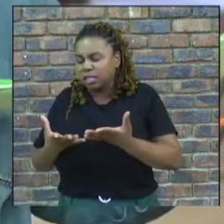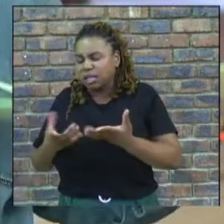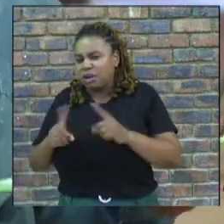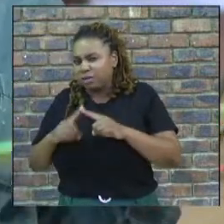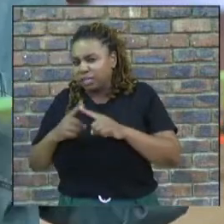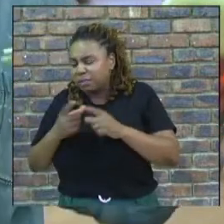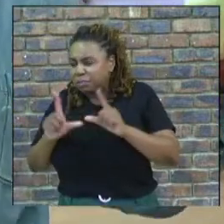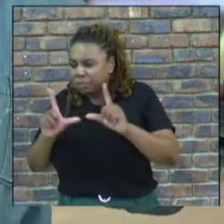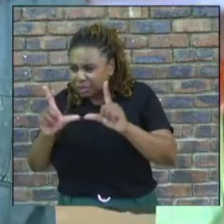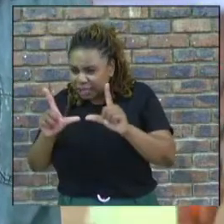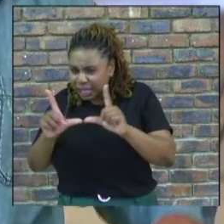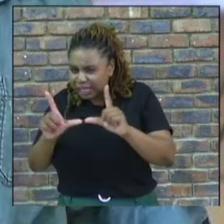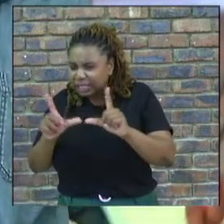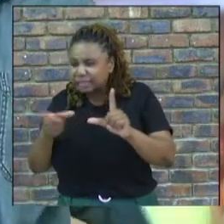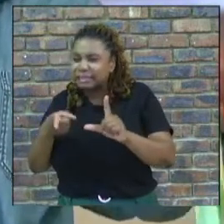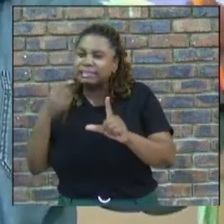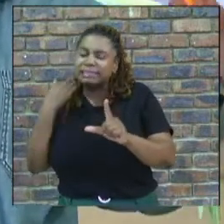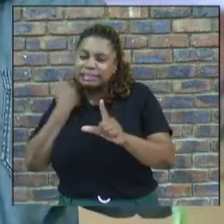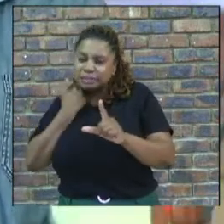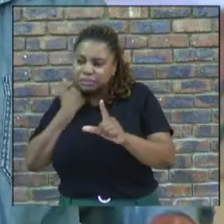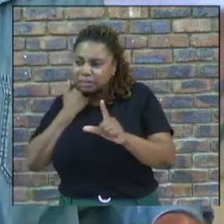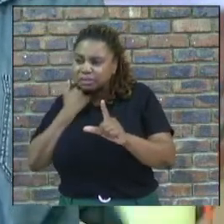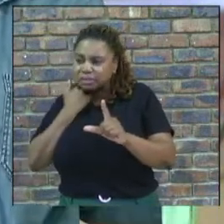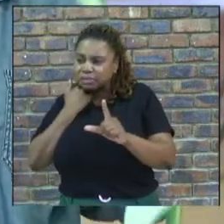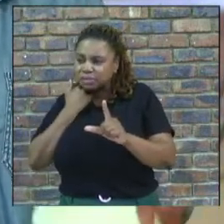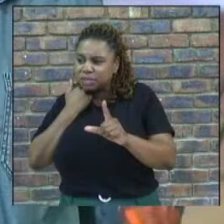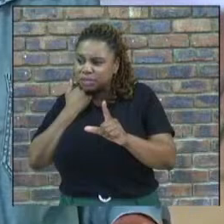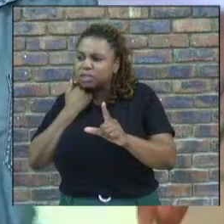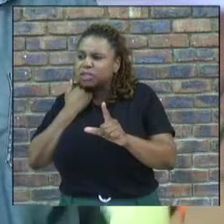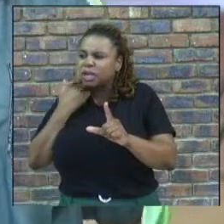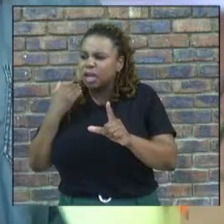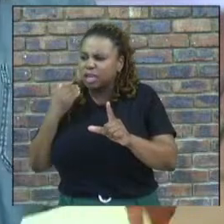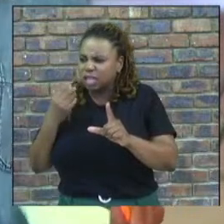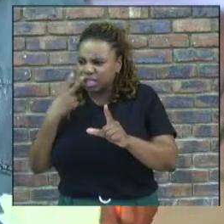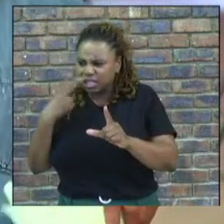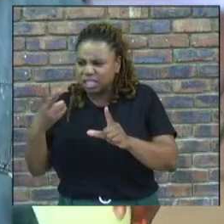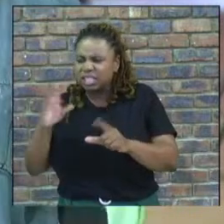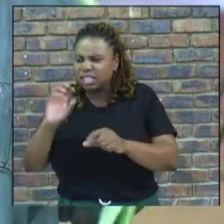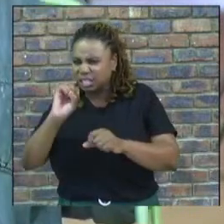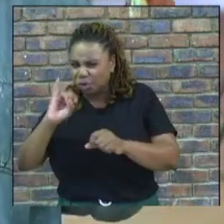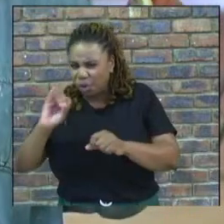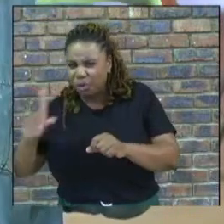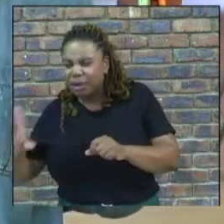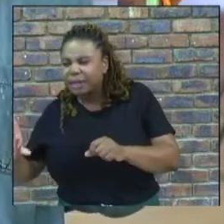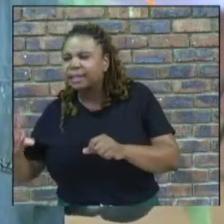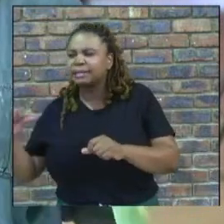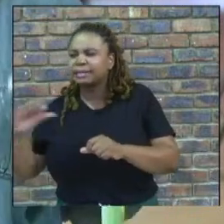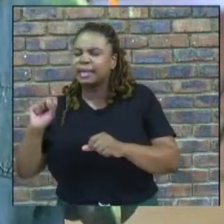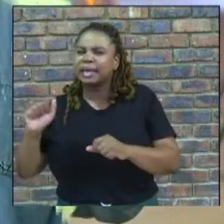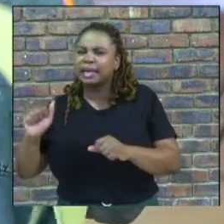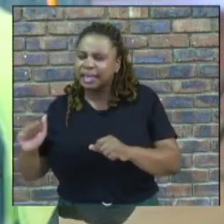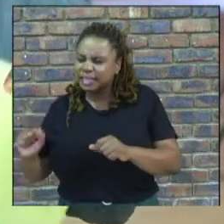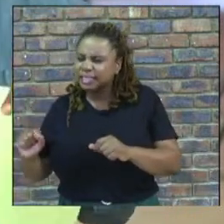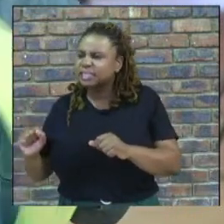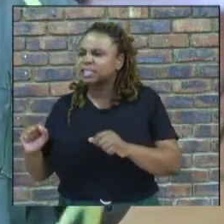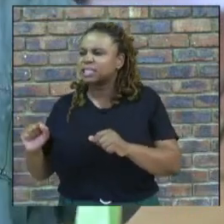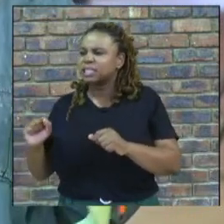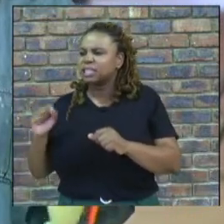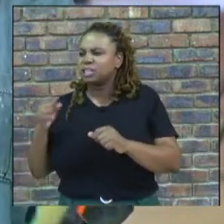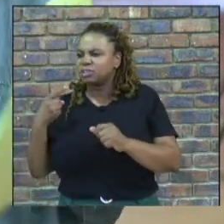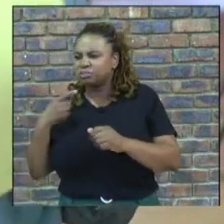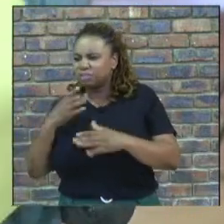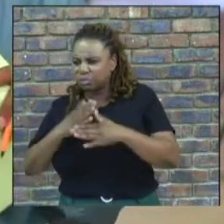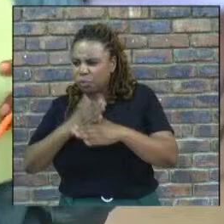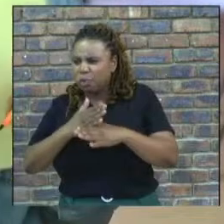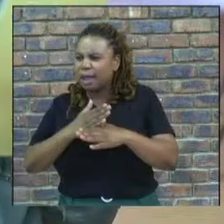la kunento kune oil or kune gas kuyadura. Ukuqala bathi uyasebenza uqasha abantu